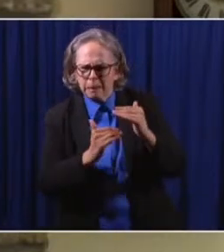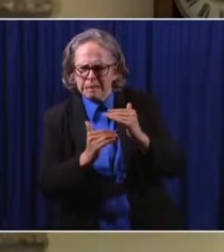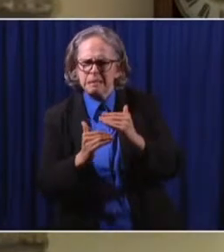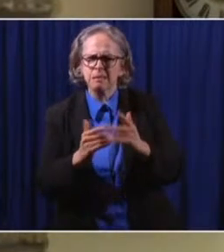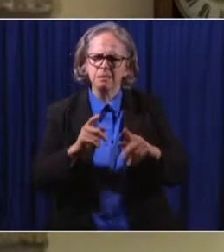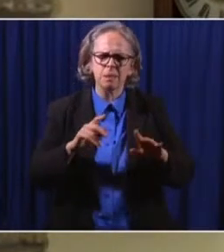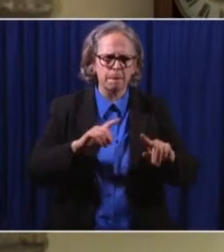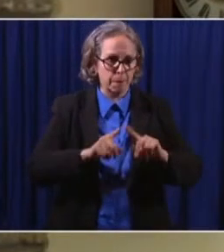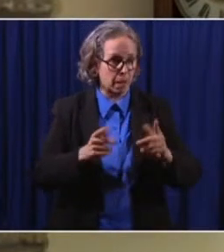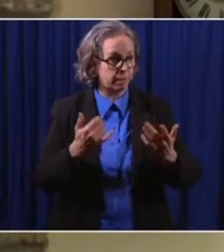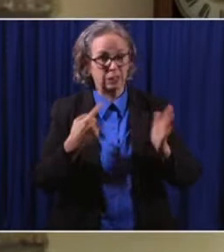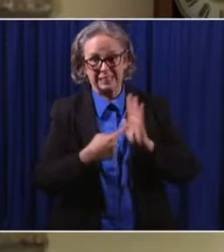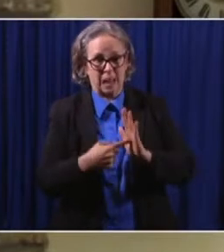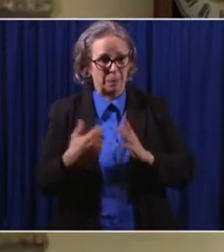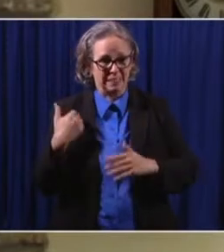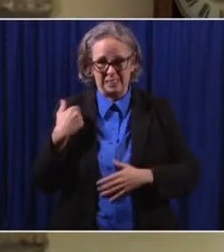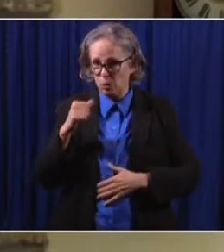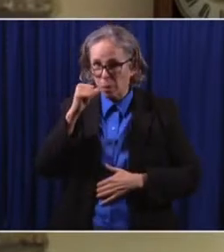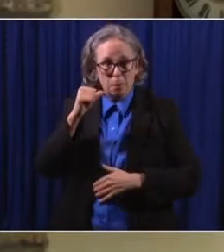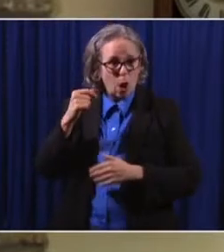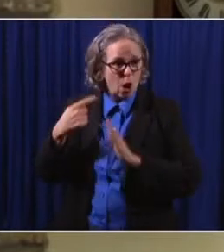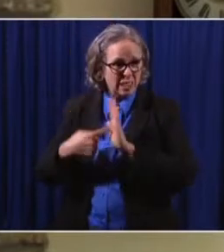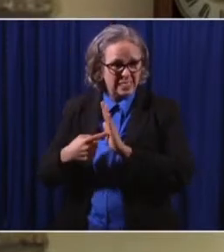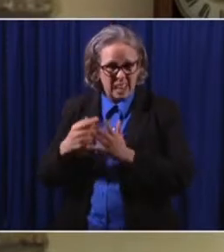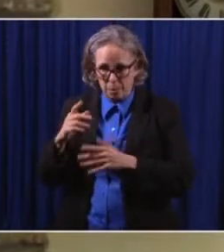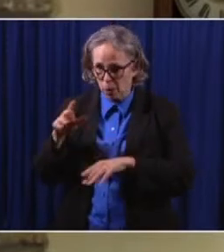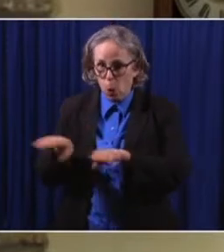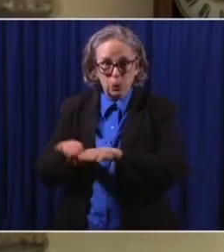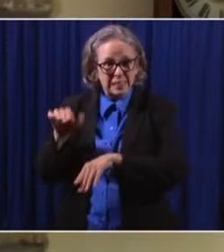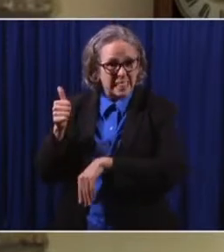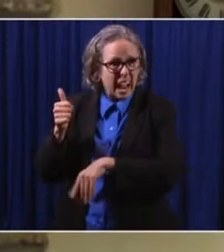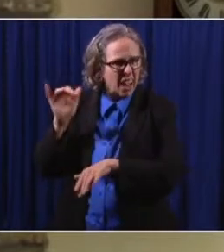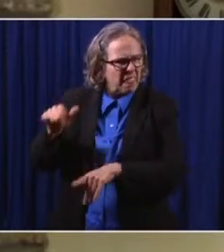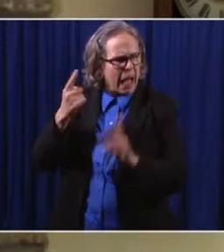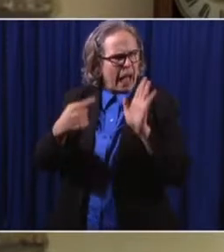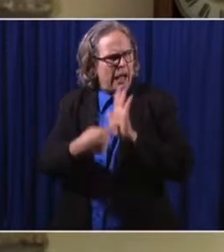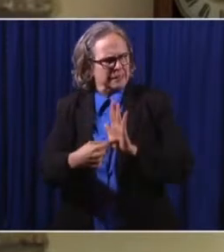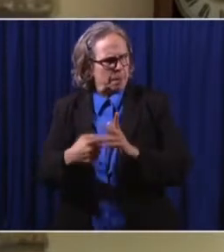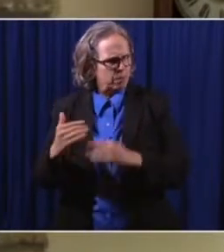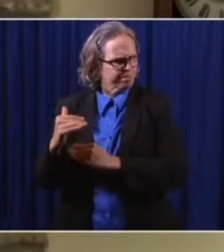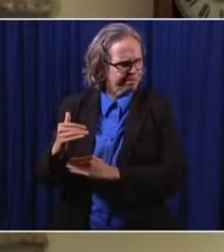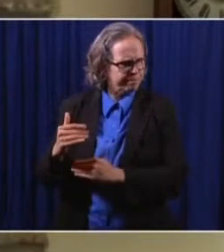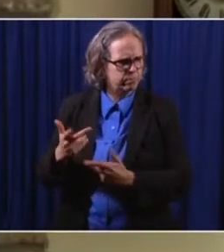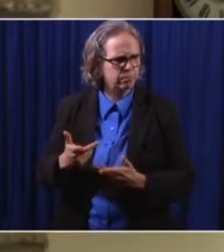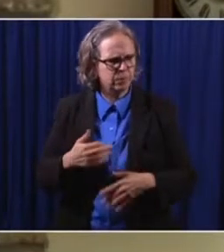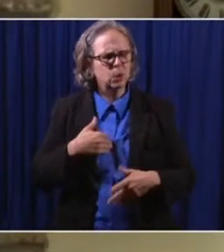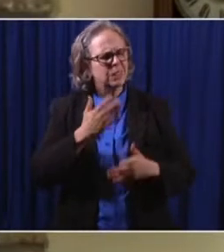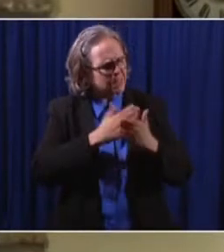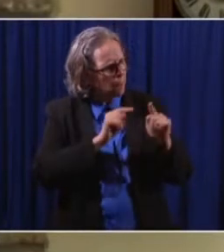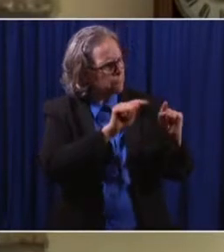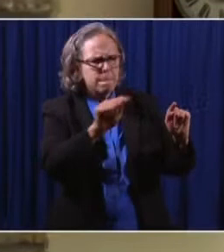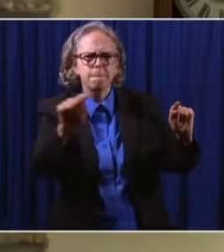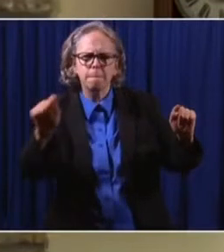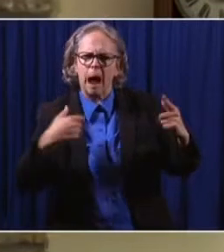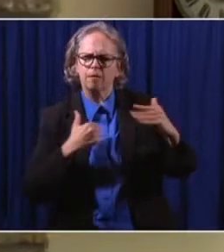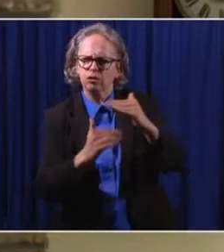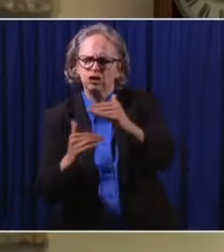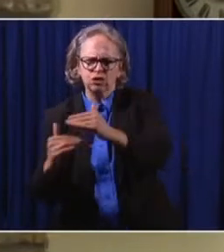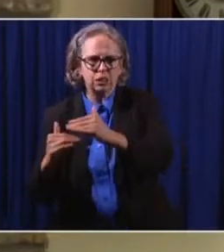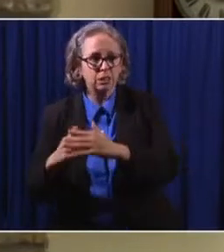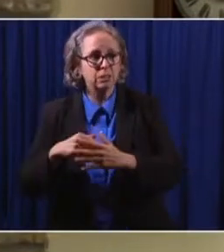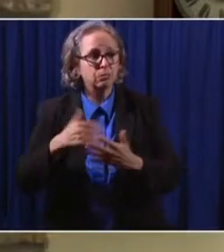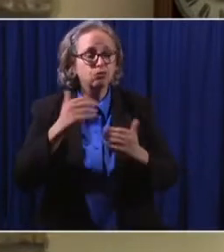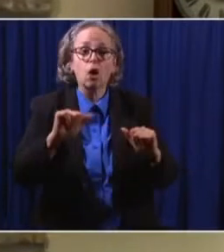regard to liquor. We've tried to take cases, for example, and come up with a responsible way to approach them.